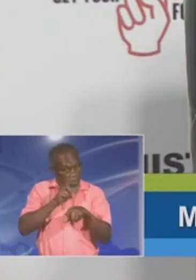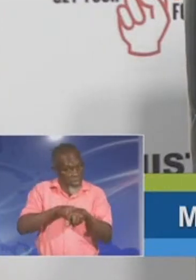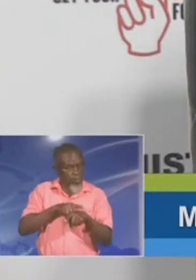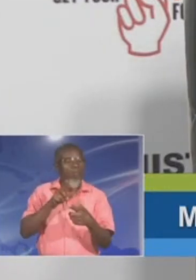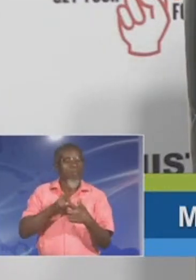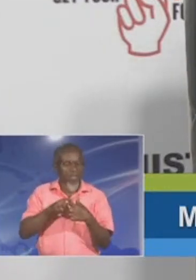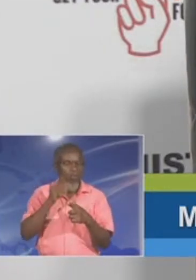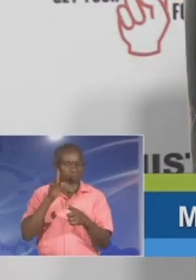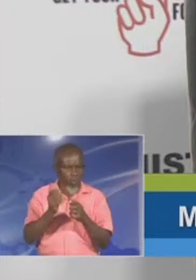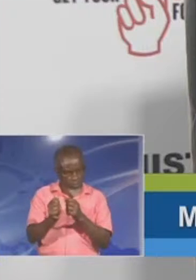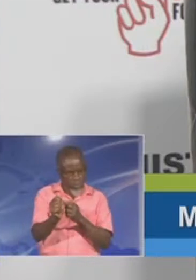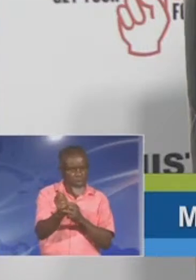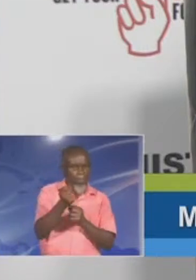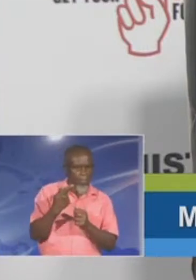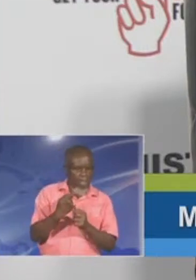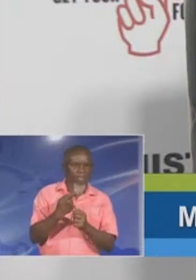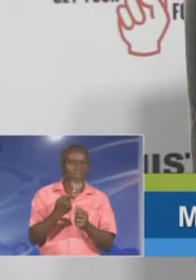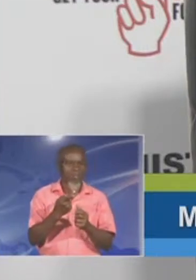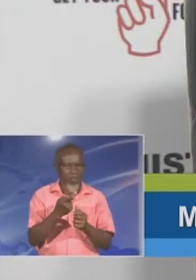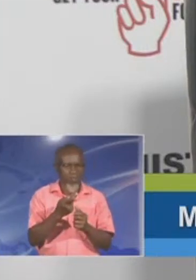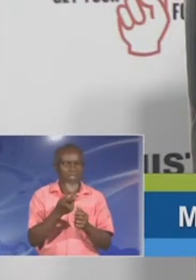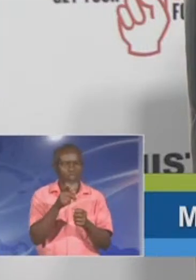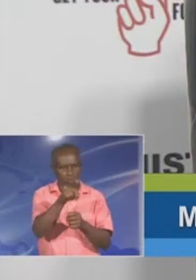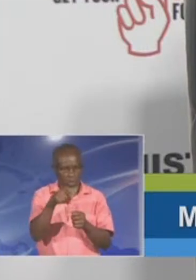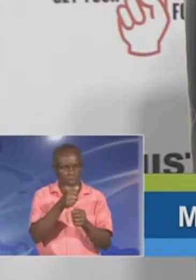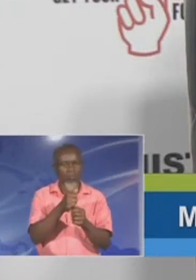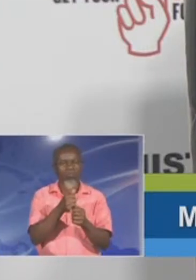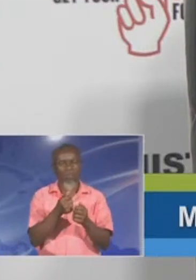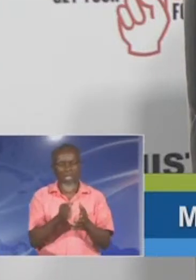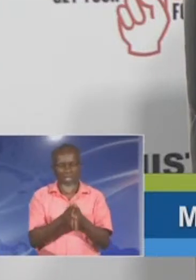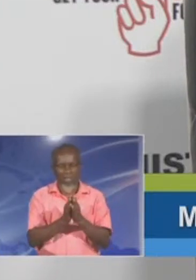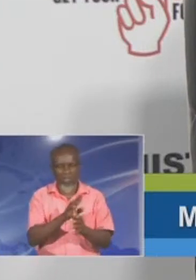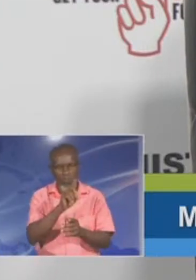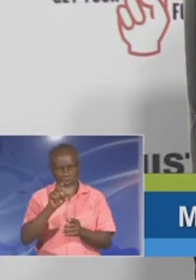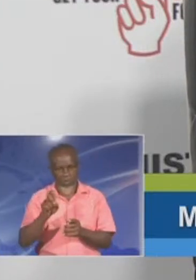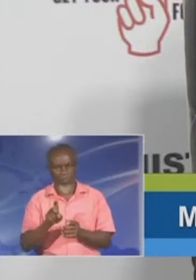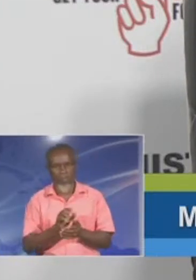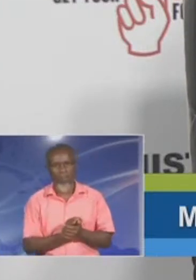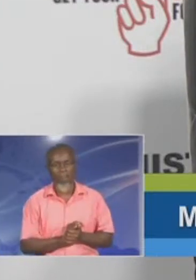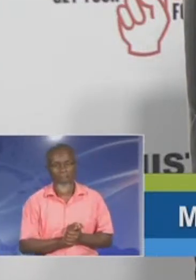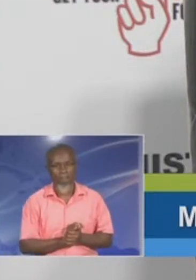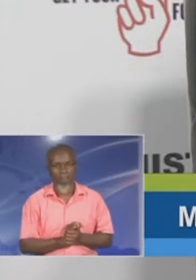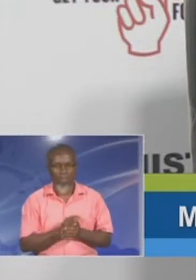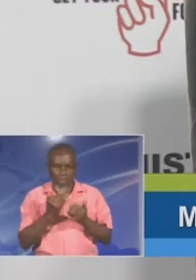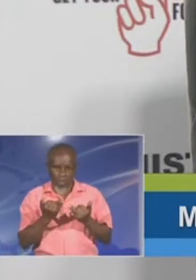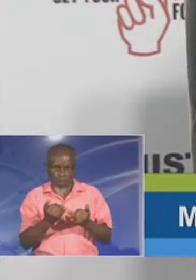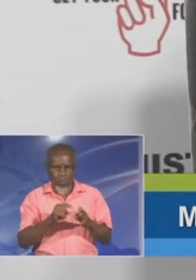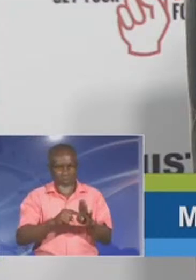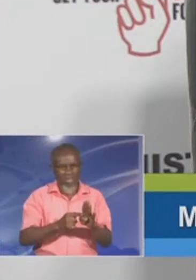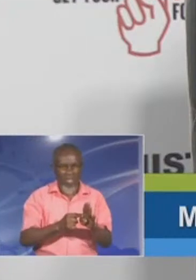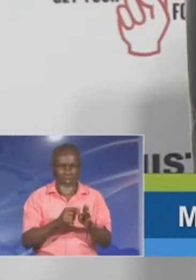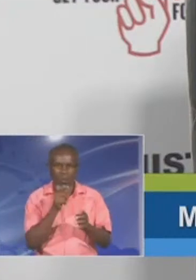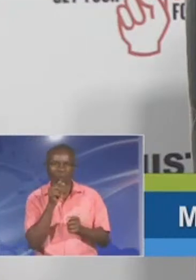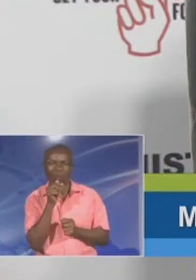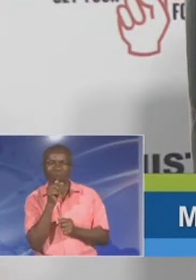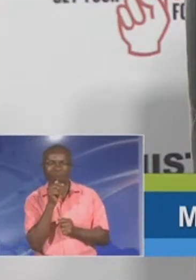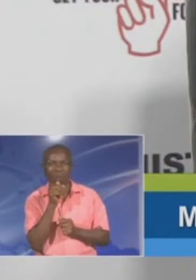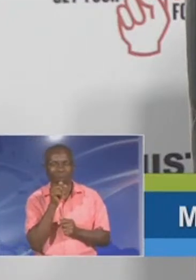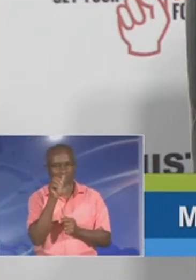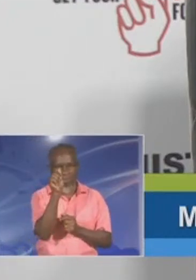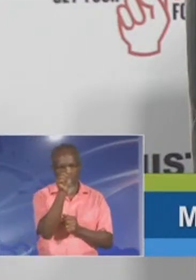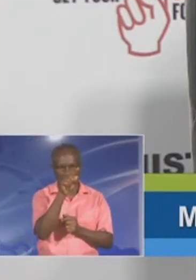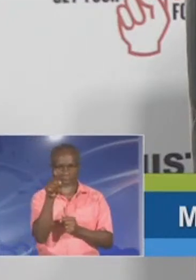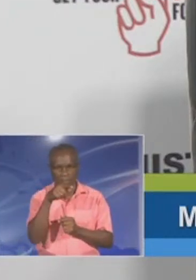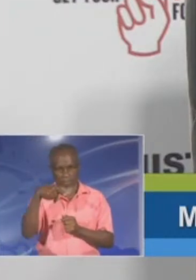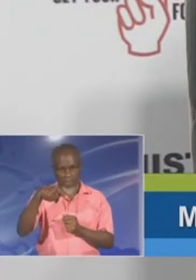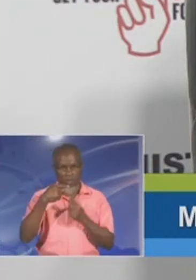to those who have additional questions so that we can try to answer those as well. Let's start off today with AZP News,